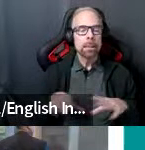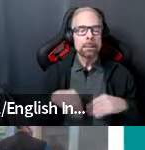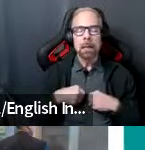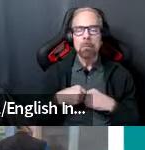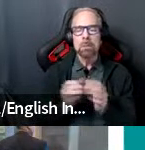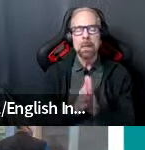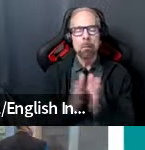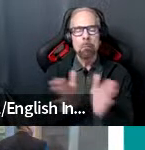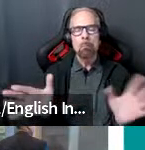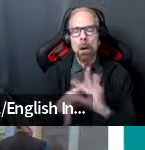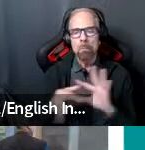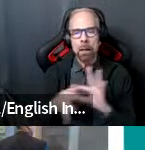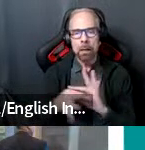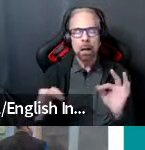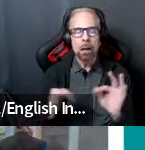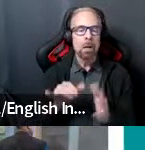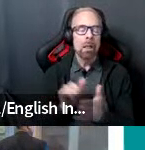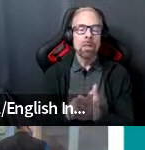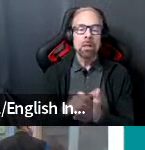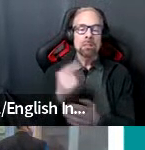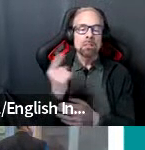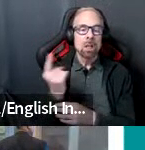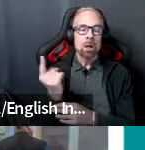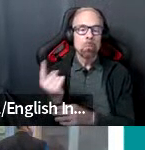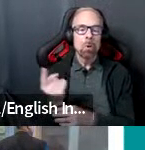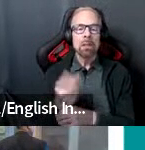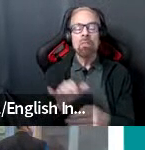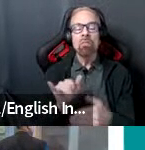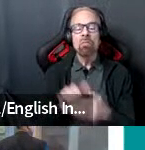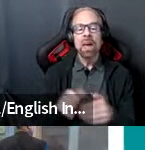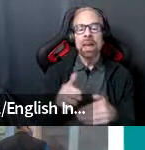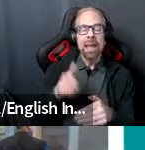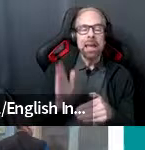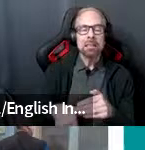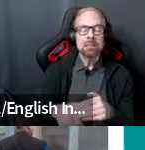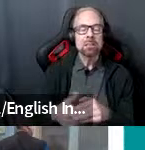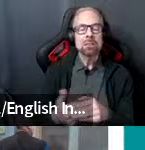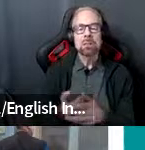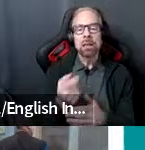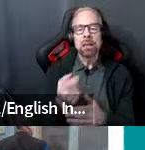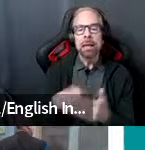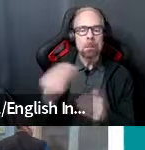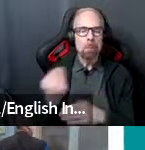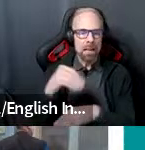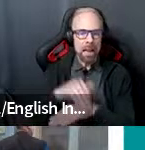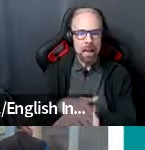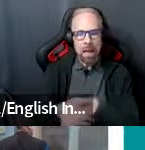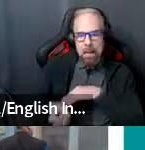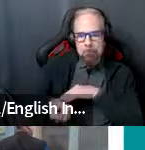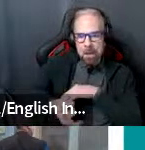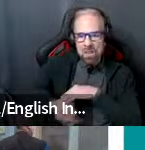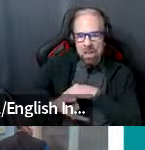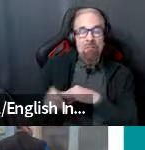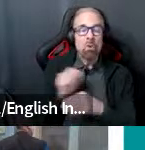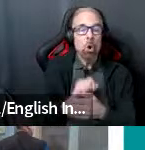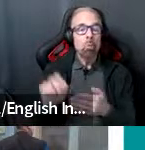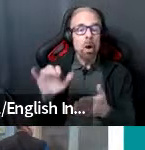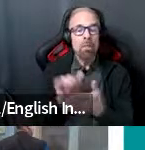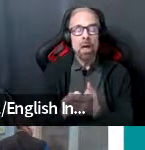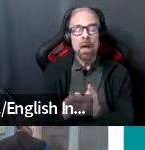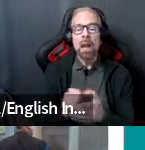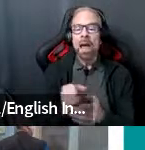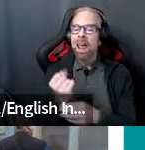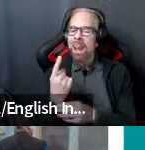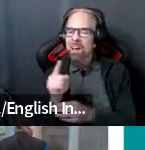public comment period, as someone observed, ends next Monday night at midnight. So if you're writing at 11:59, be sure